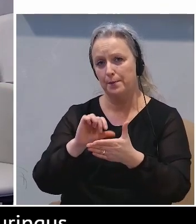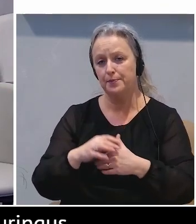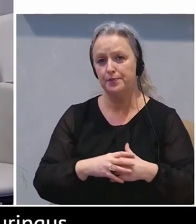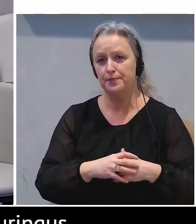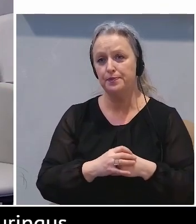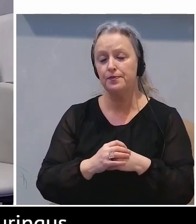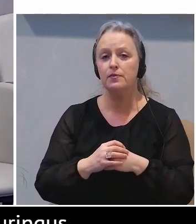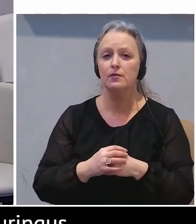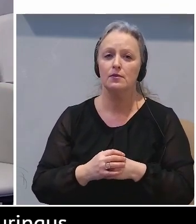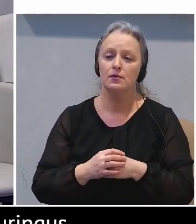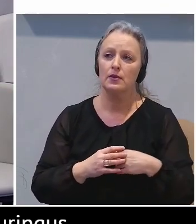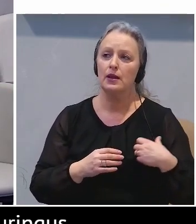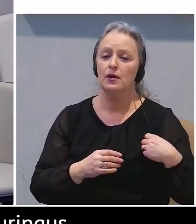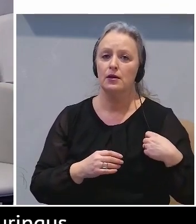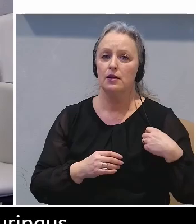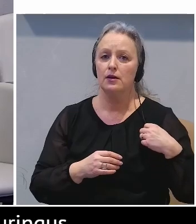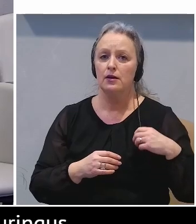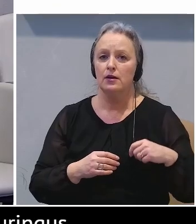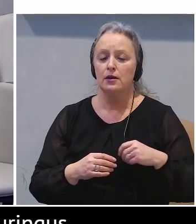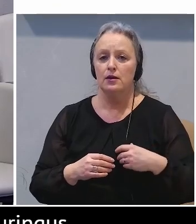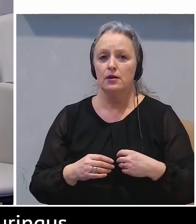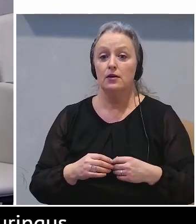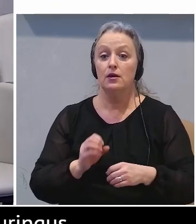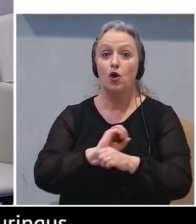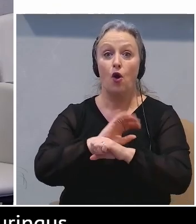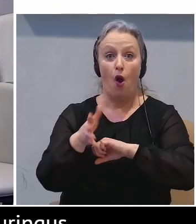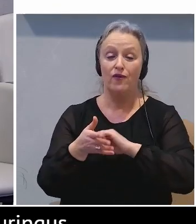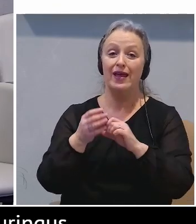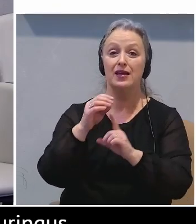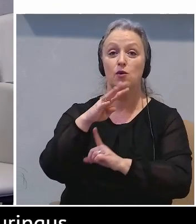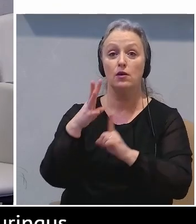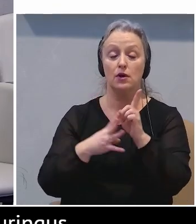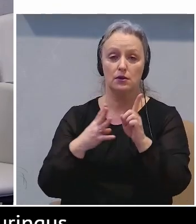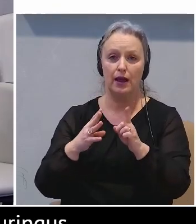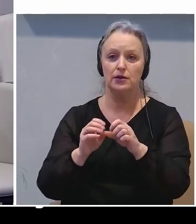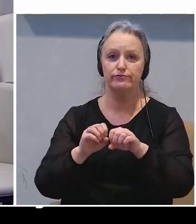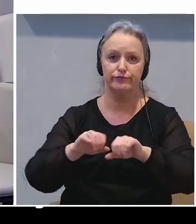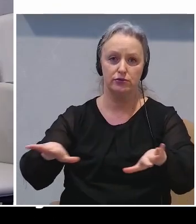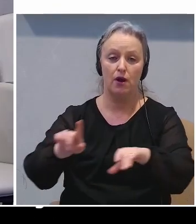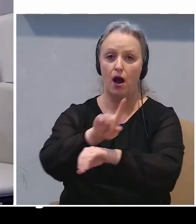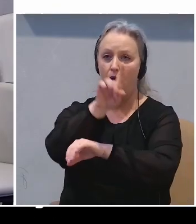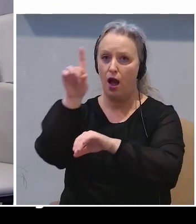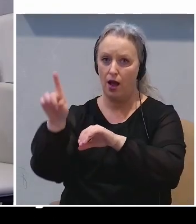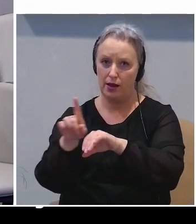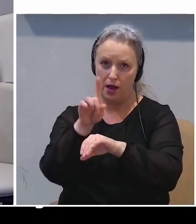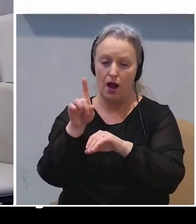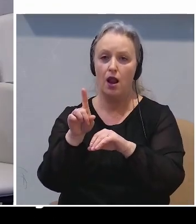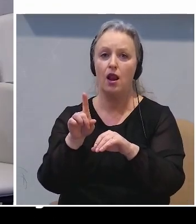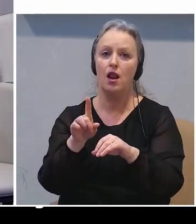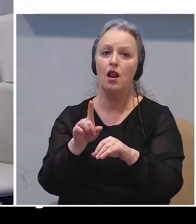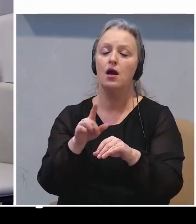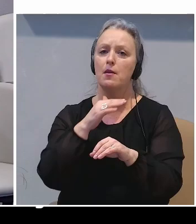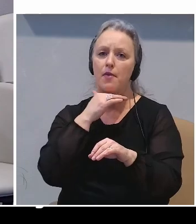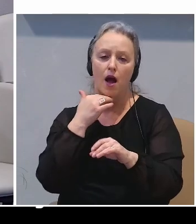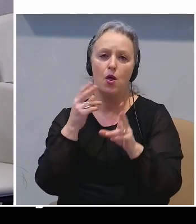clinical trials led by academia because they were for repurposing drugs, something that usually is not of interest for industry. And in